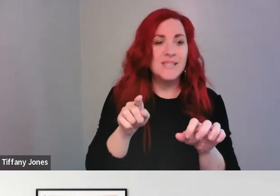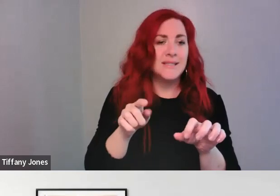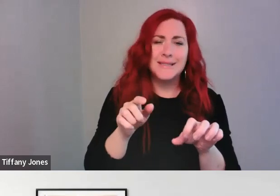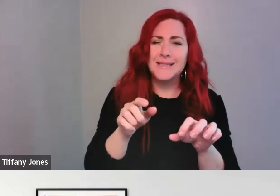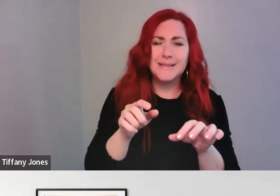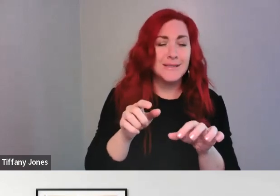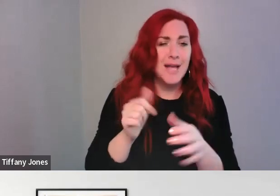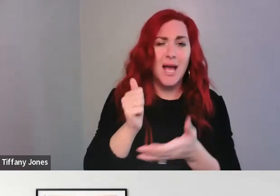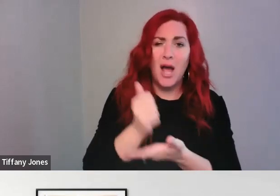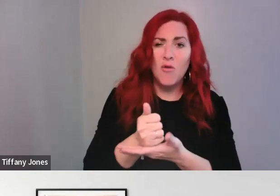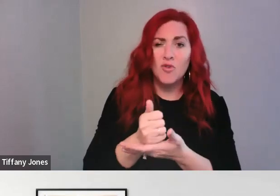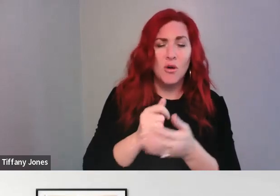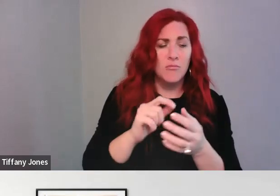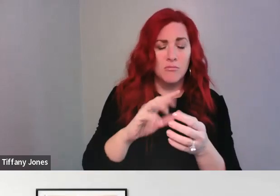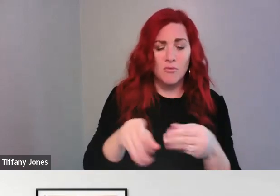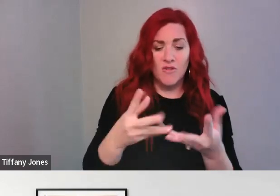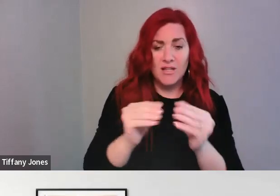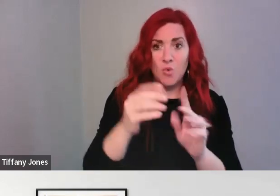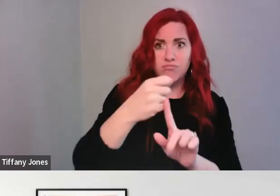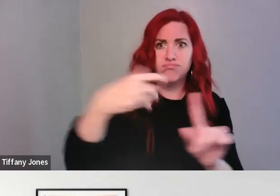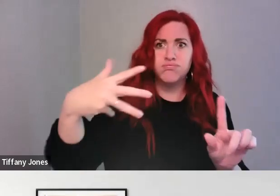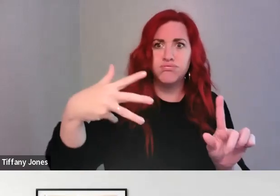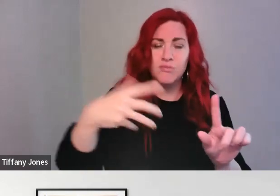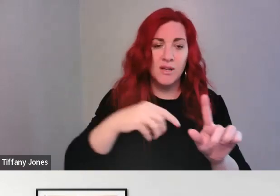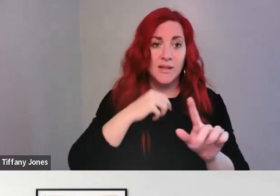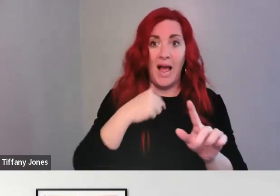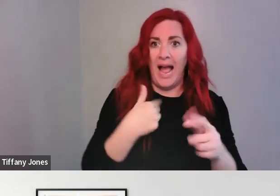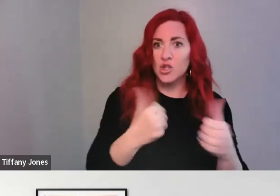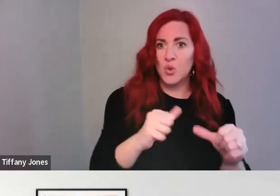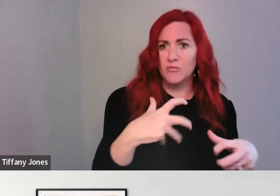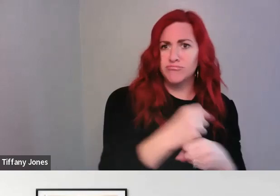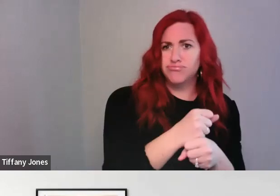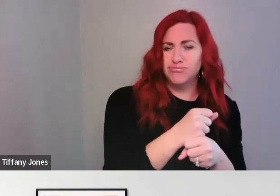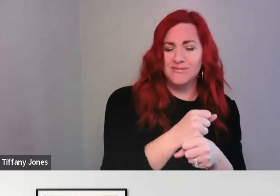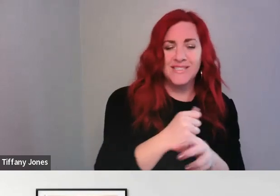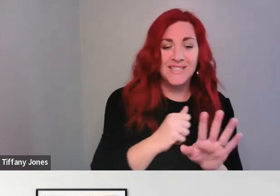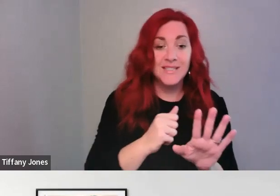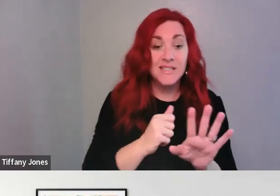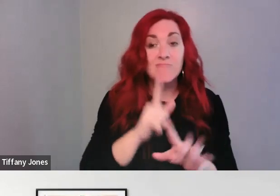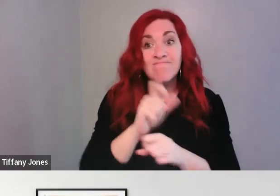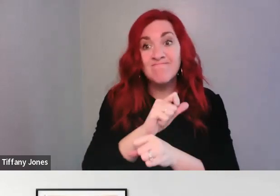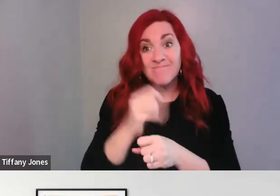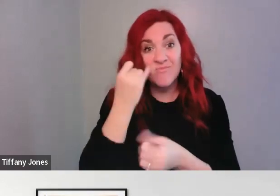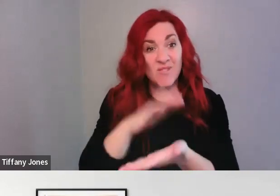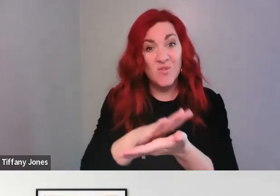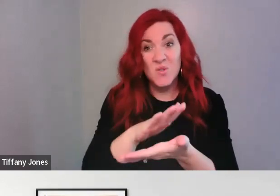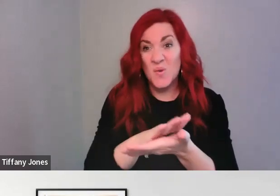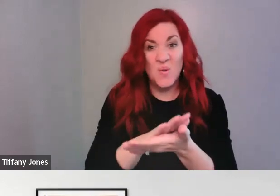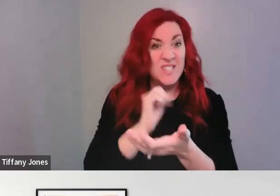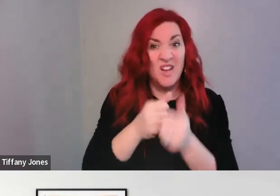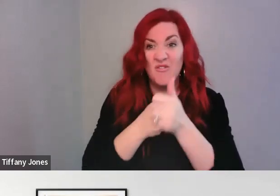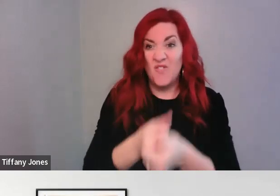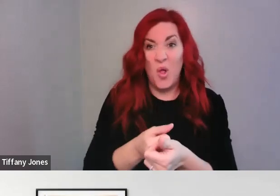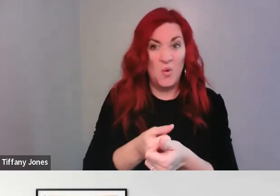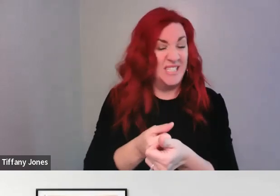a nutshell. It gives you a little more detail. And then ultimately, if the school is not doing what you need them to do, you do have the